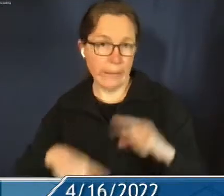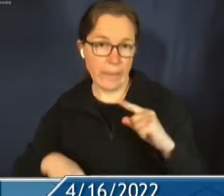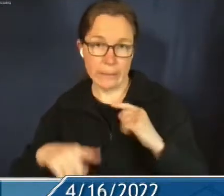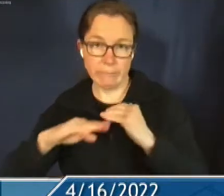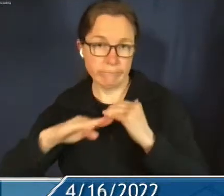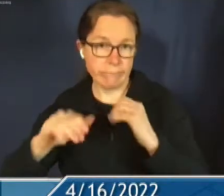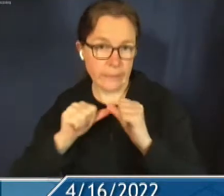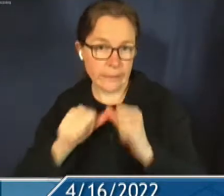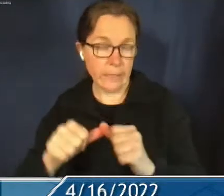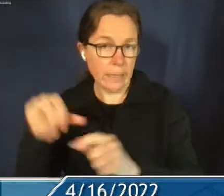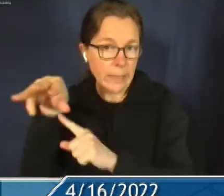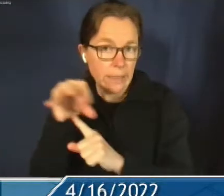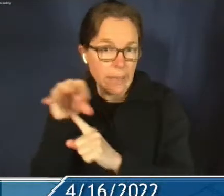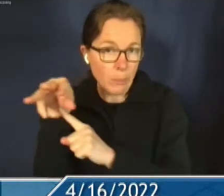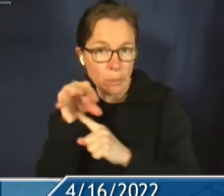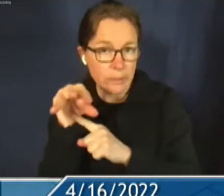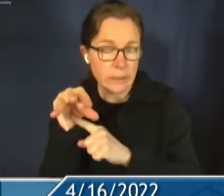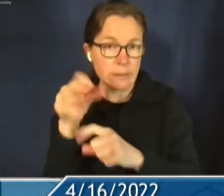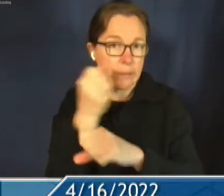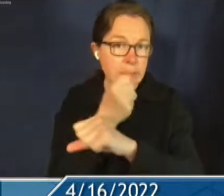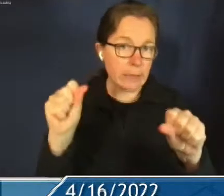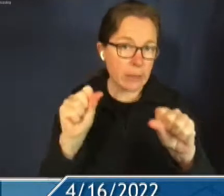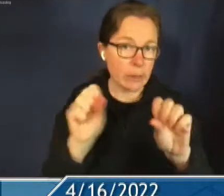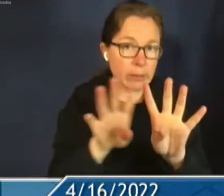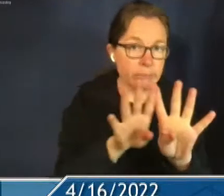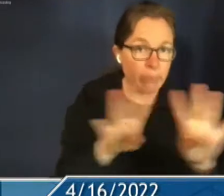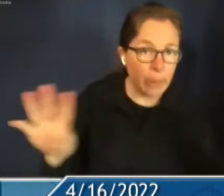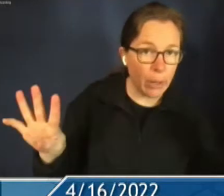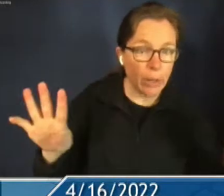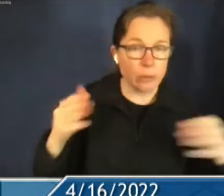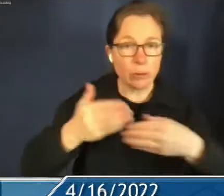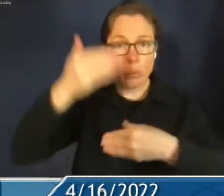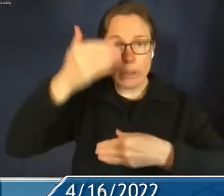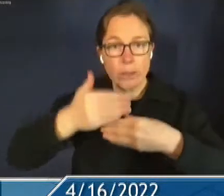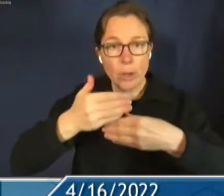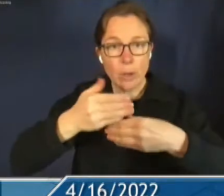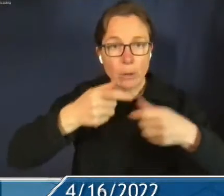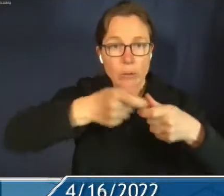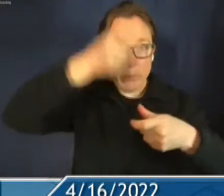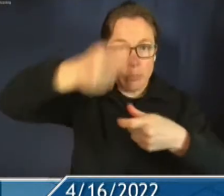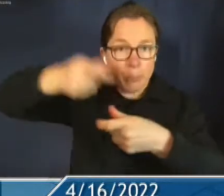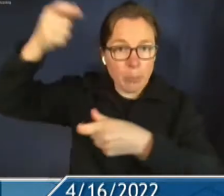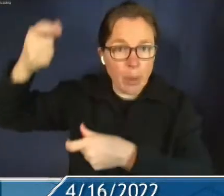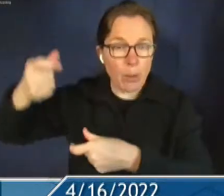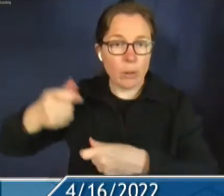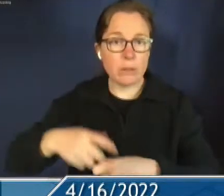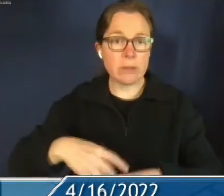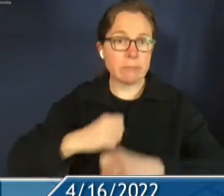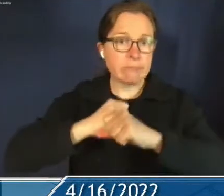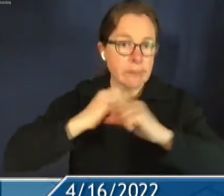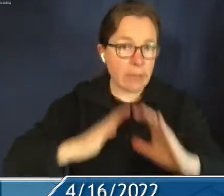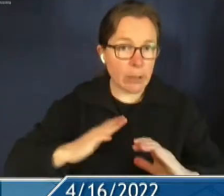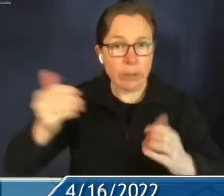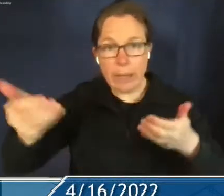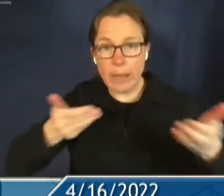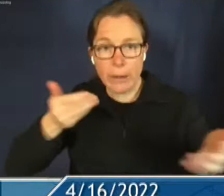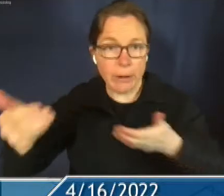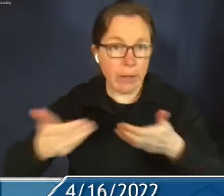cameras, security, bars, gates on our doors and windows, personnel, security investments